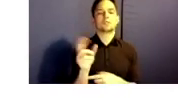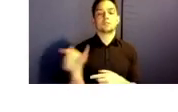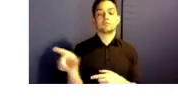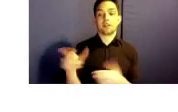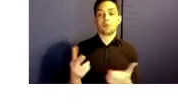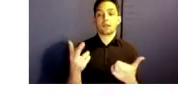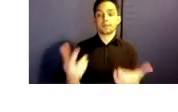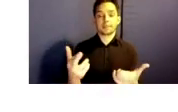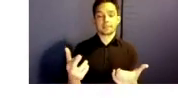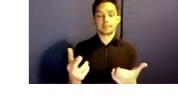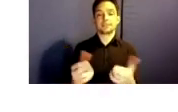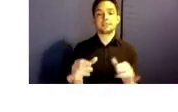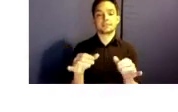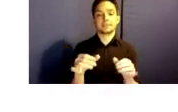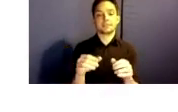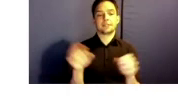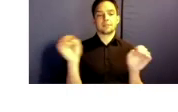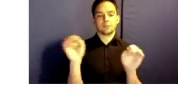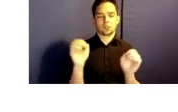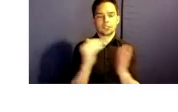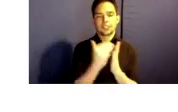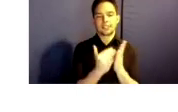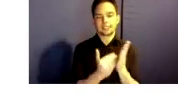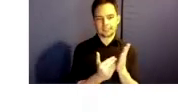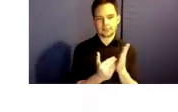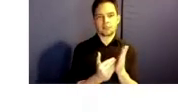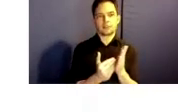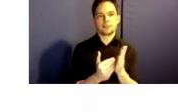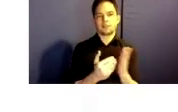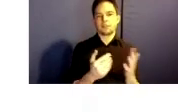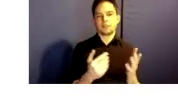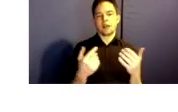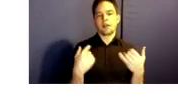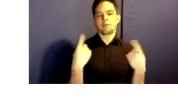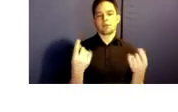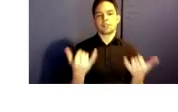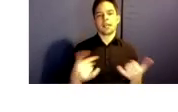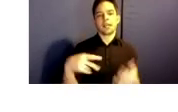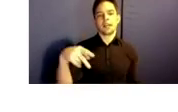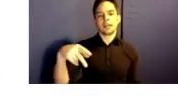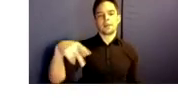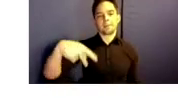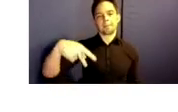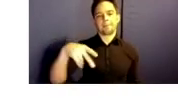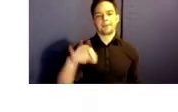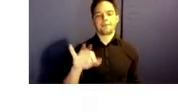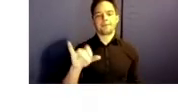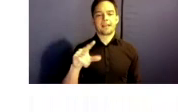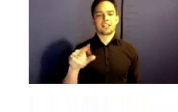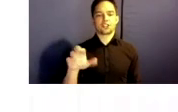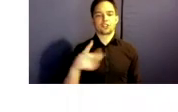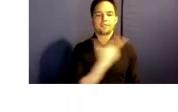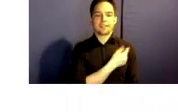for emergency use listing as of today Pfizer vaccine and also